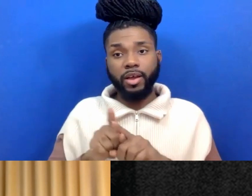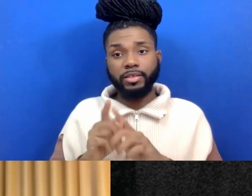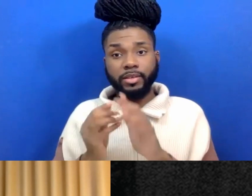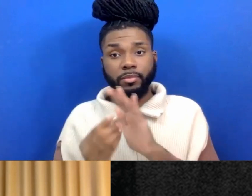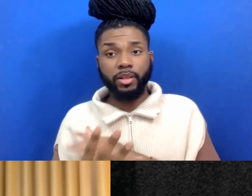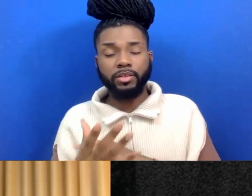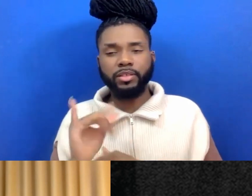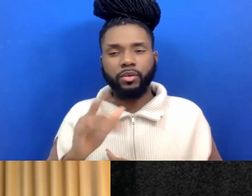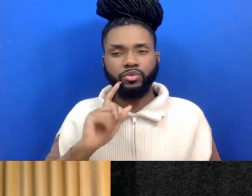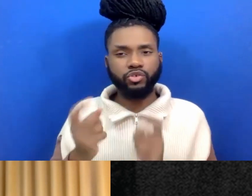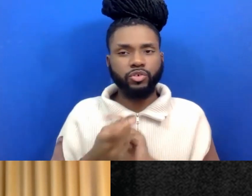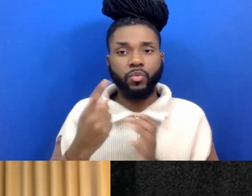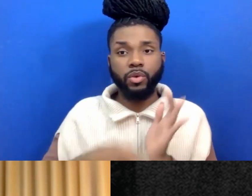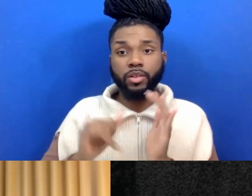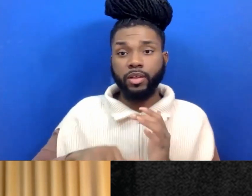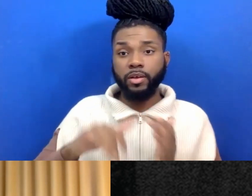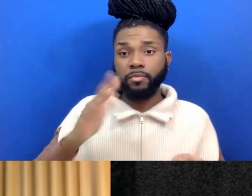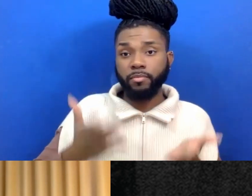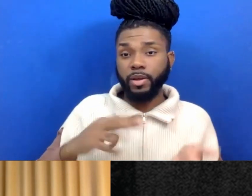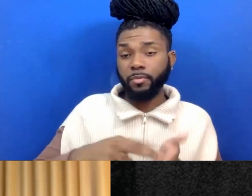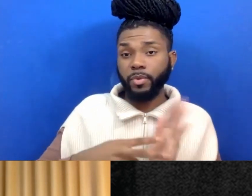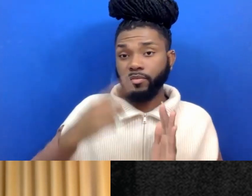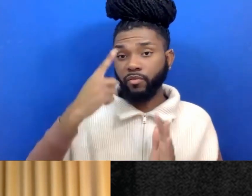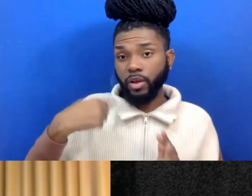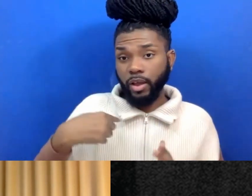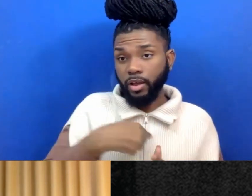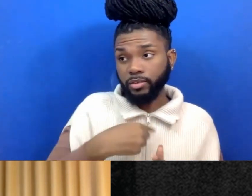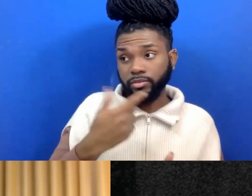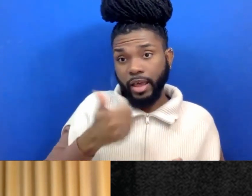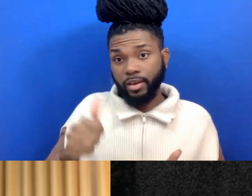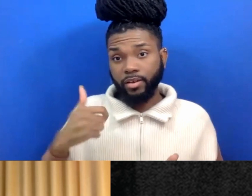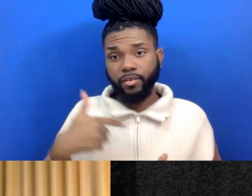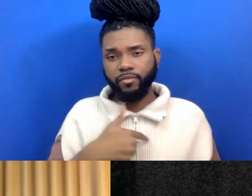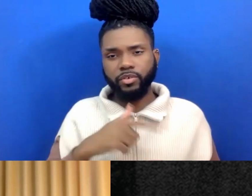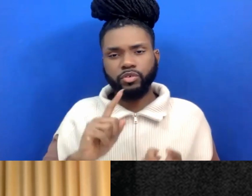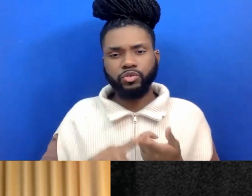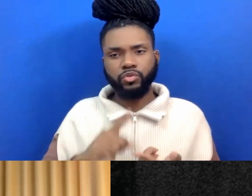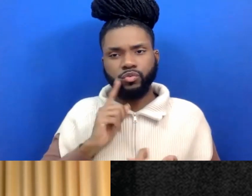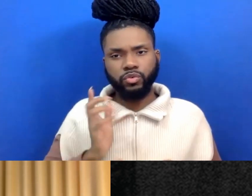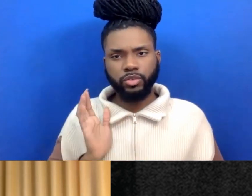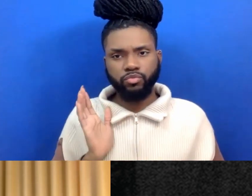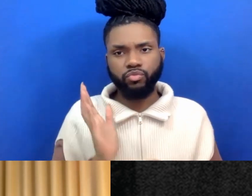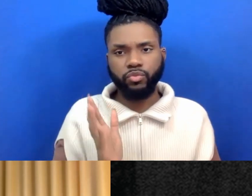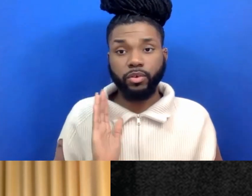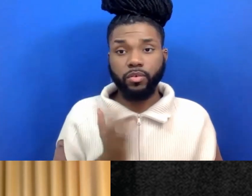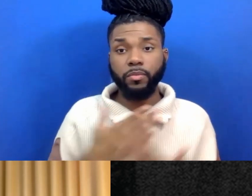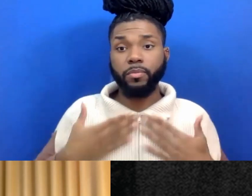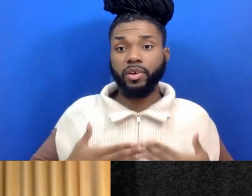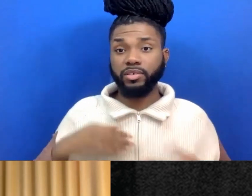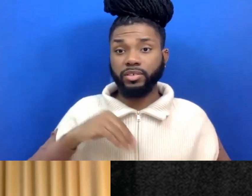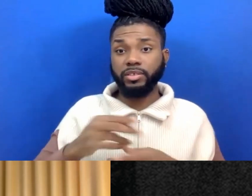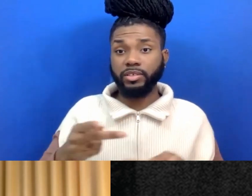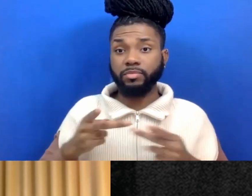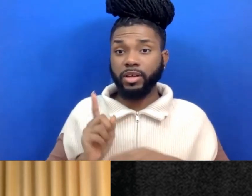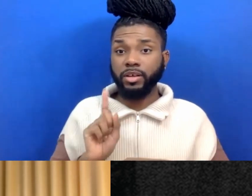what it might mean for any of us or for all of us to bring our bodies into the space, to bring